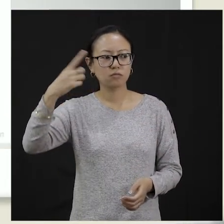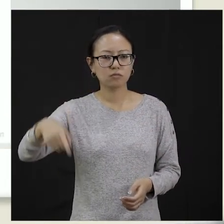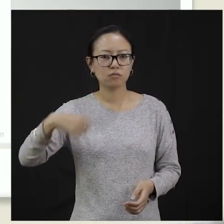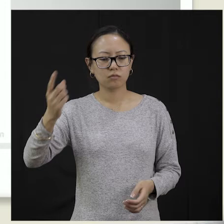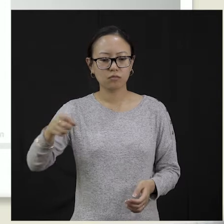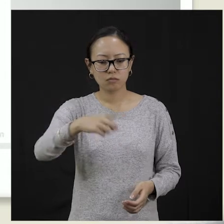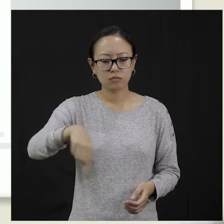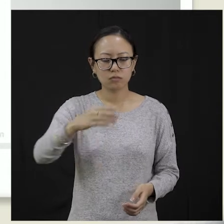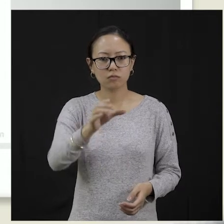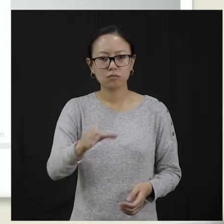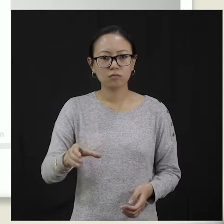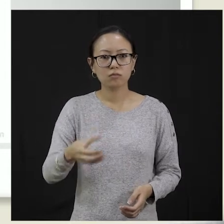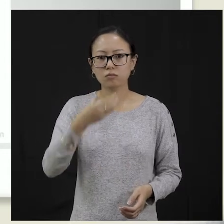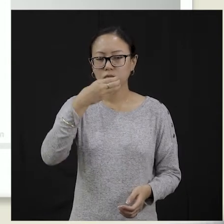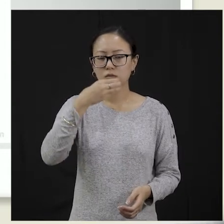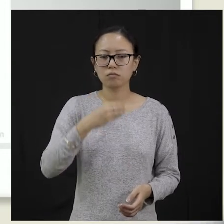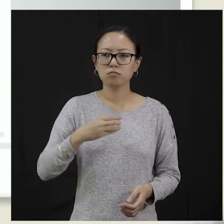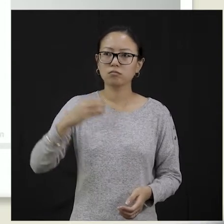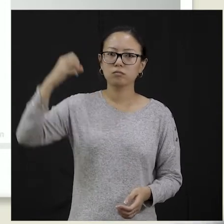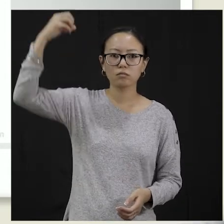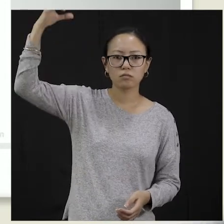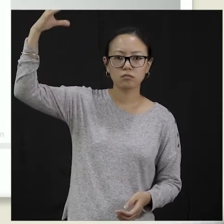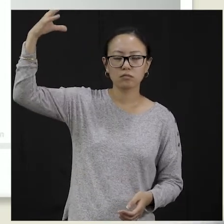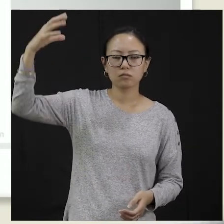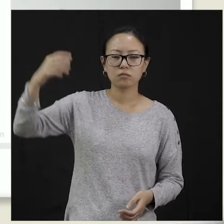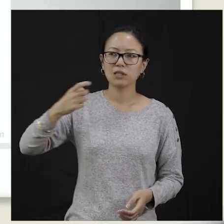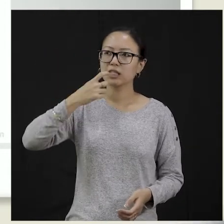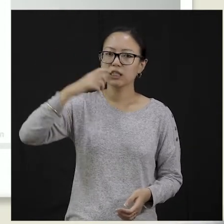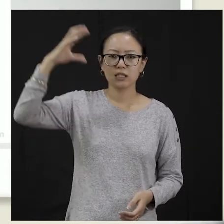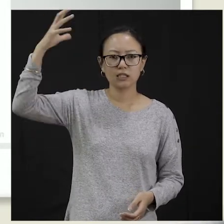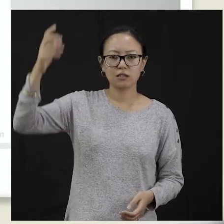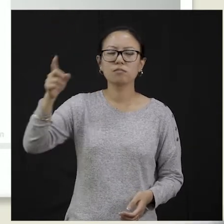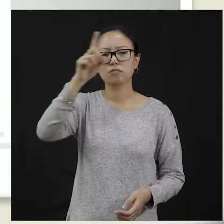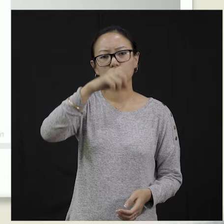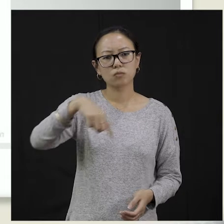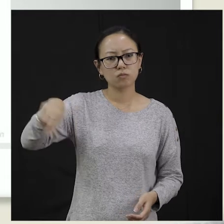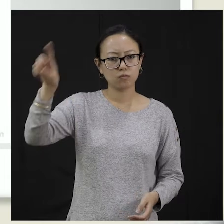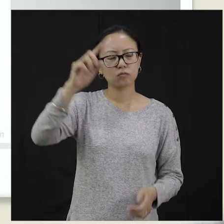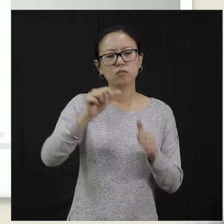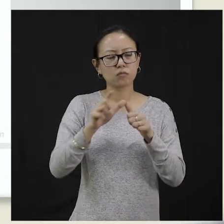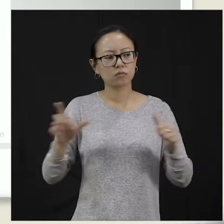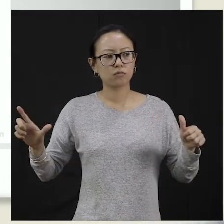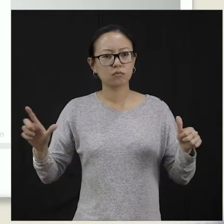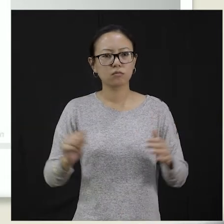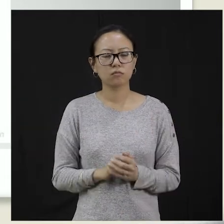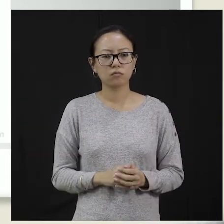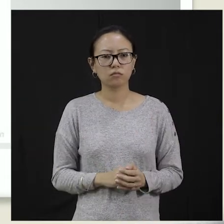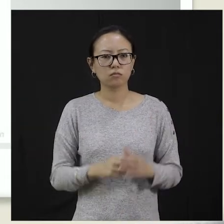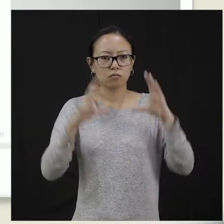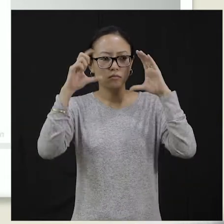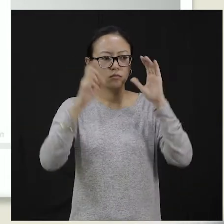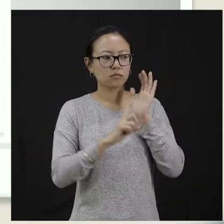right? Then this is square. This is square. Yes,